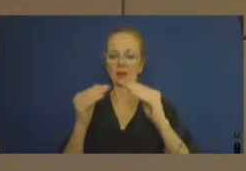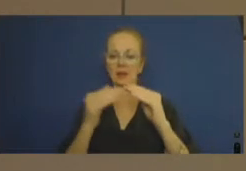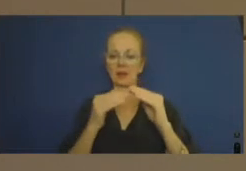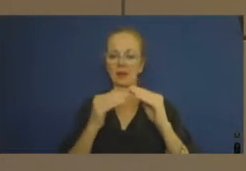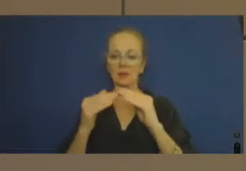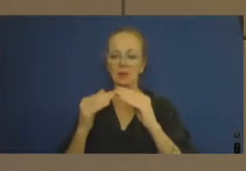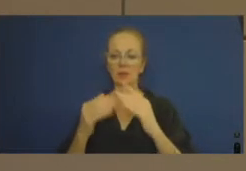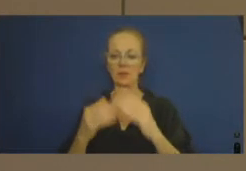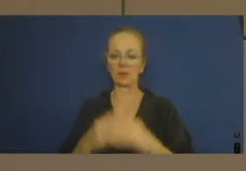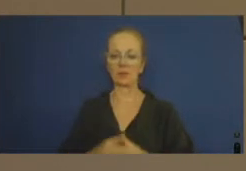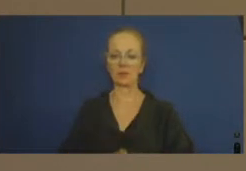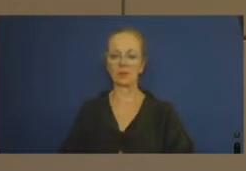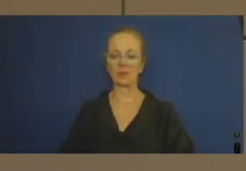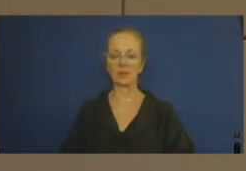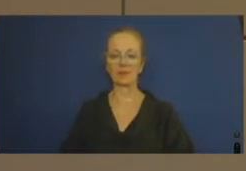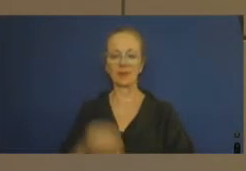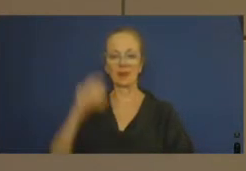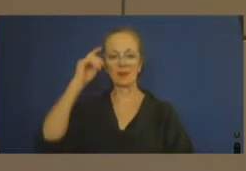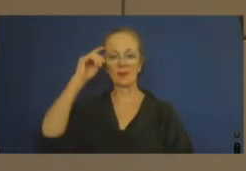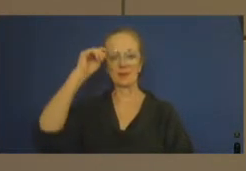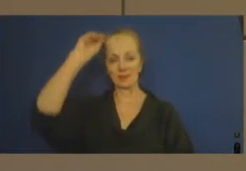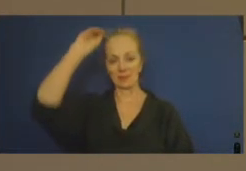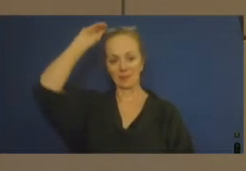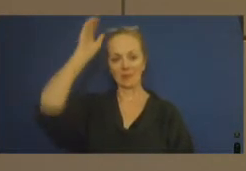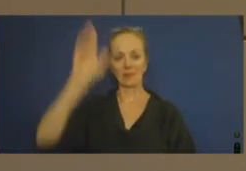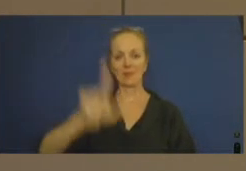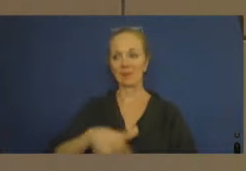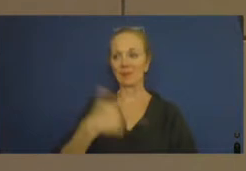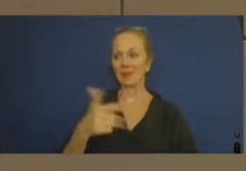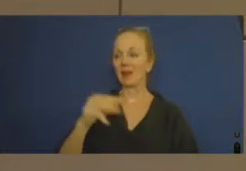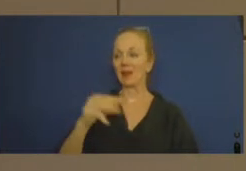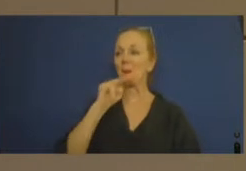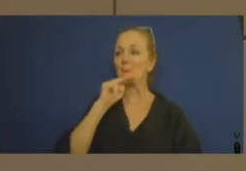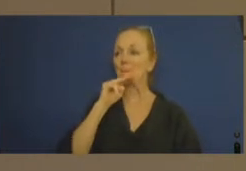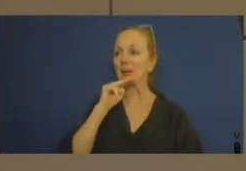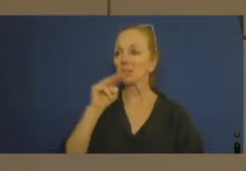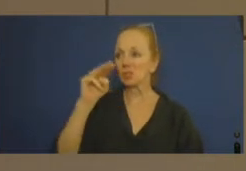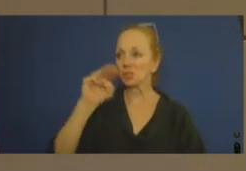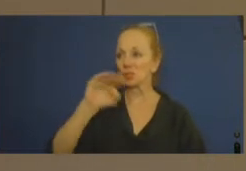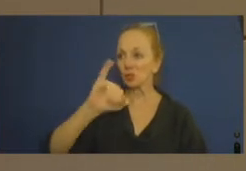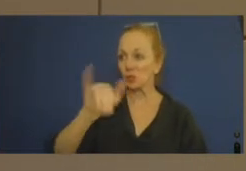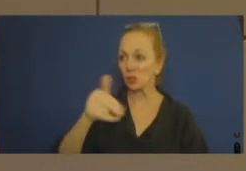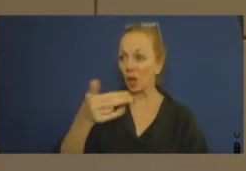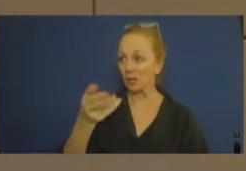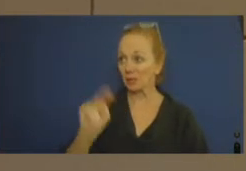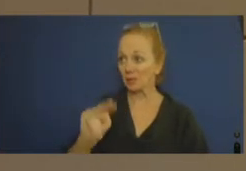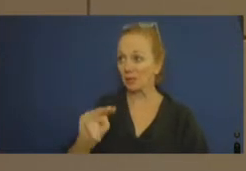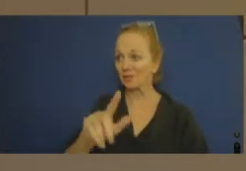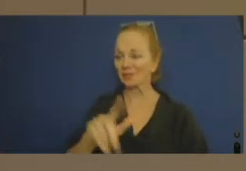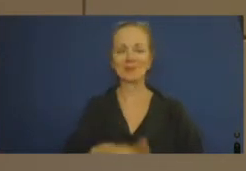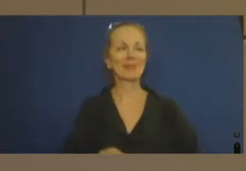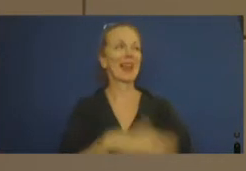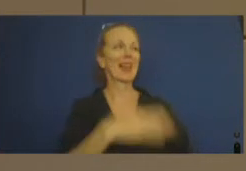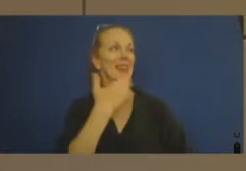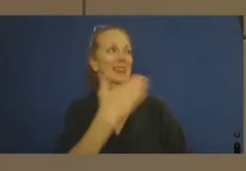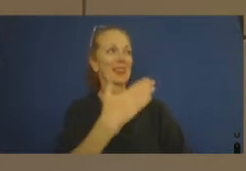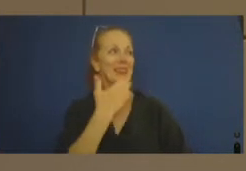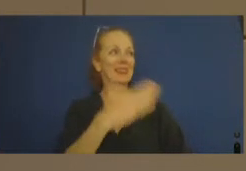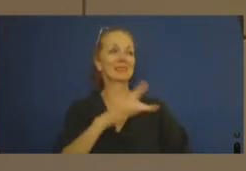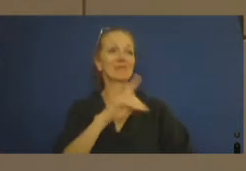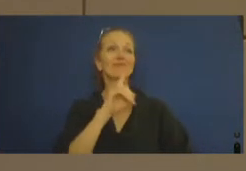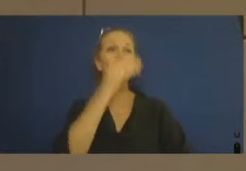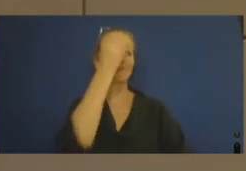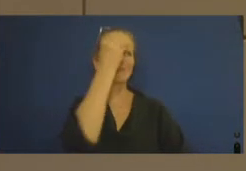All right, Ms. Johnson. Thank you, Madam Mayor. So this is exciting. There's a